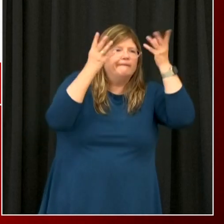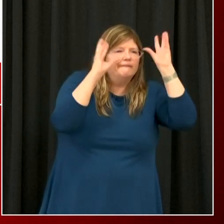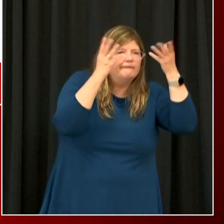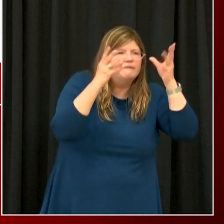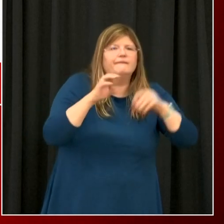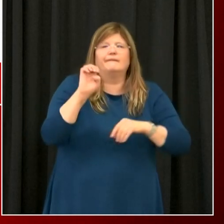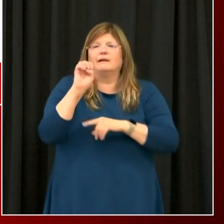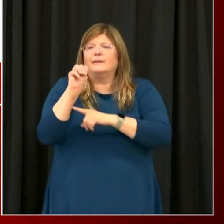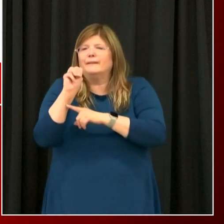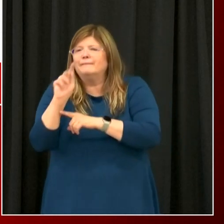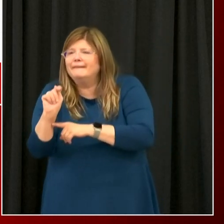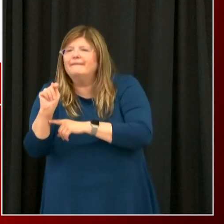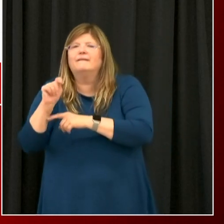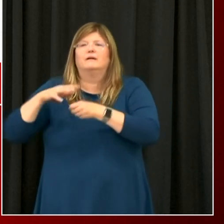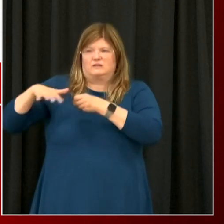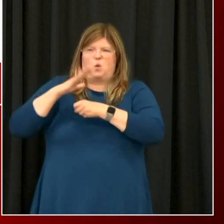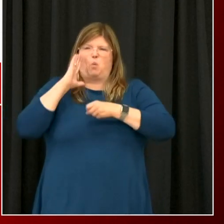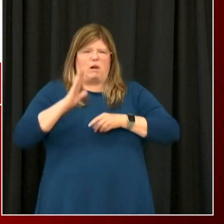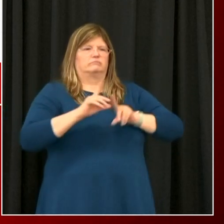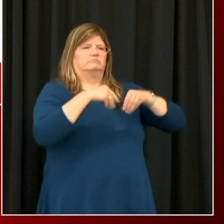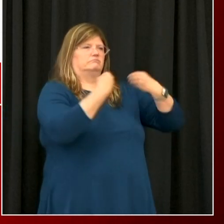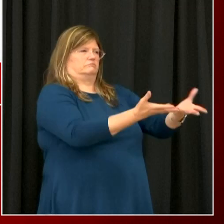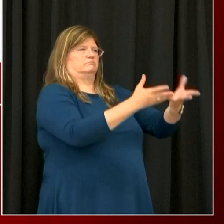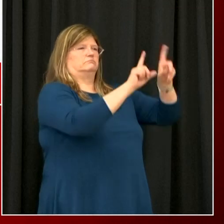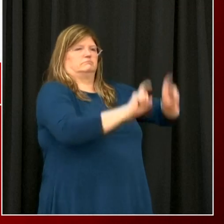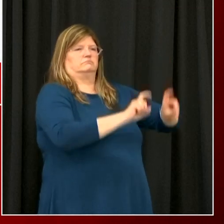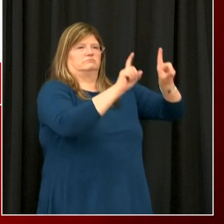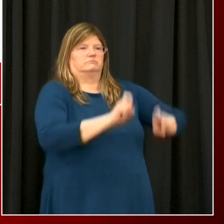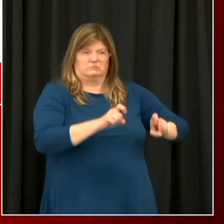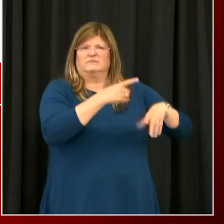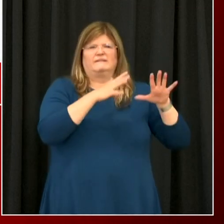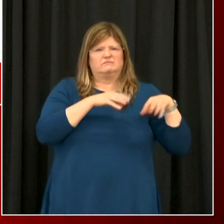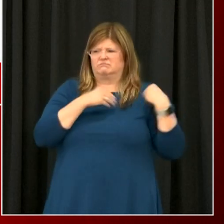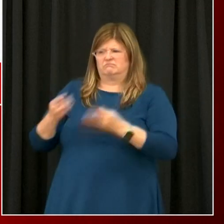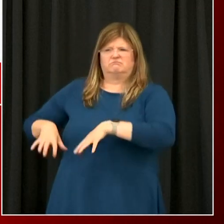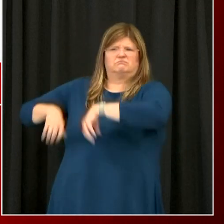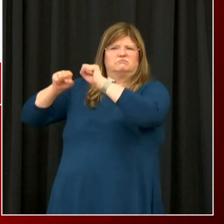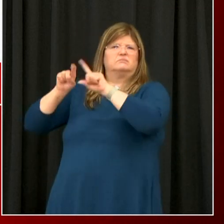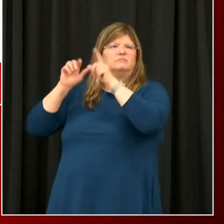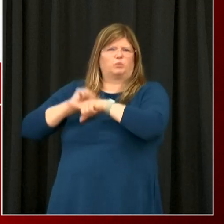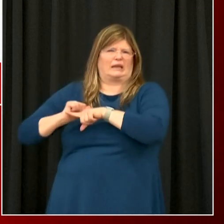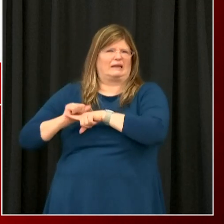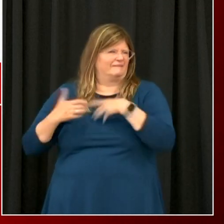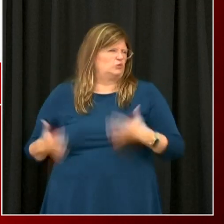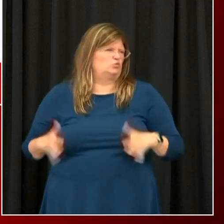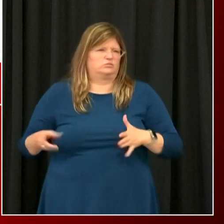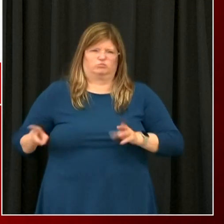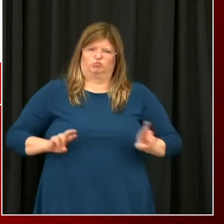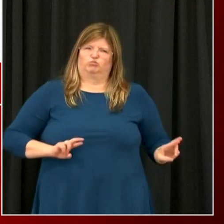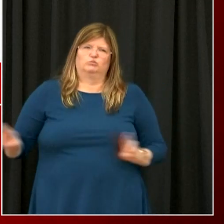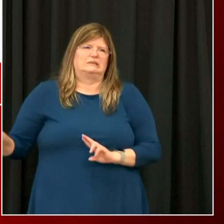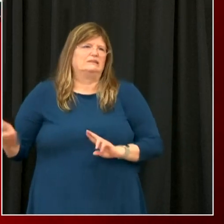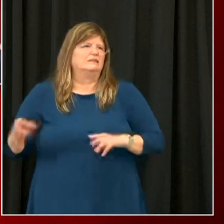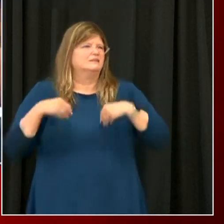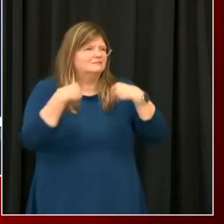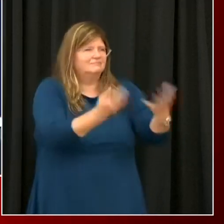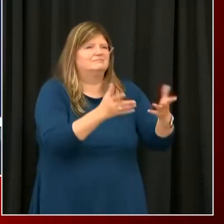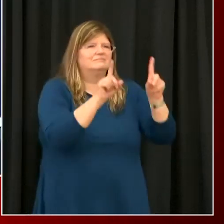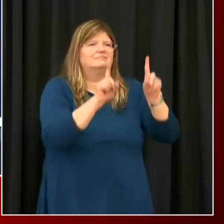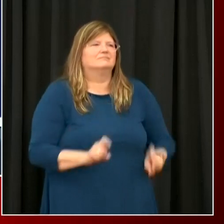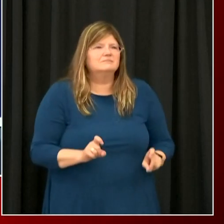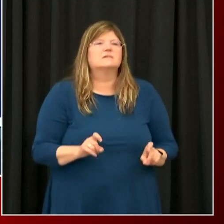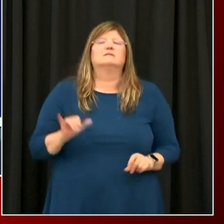testing for COVID. So that's who will be conducting the testing at those sites. Okay. Thank you very much. And so we have a map